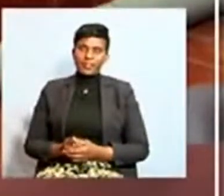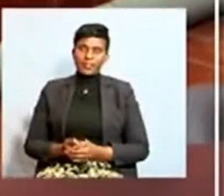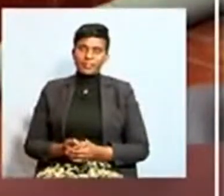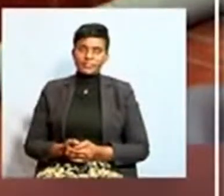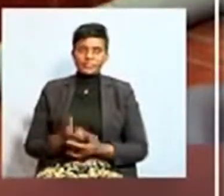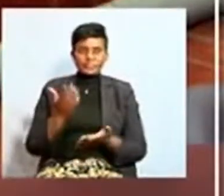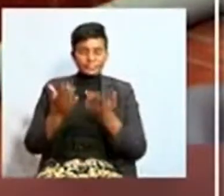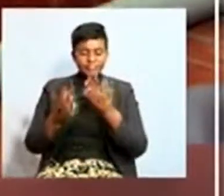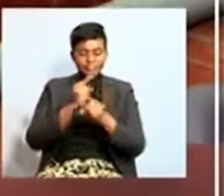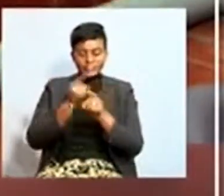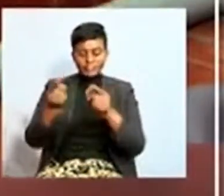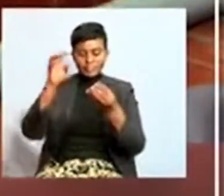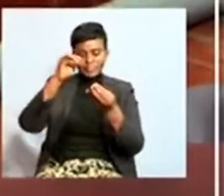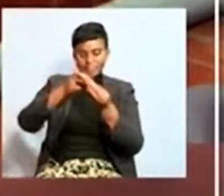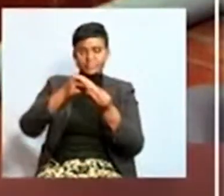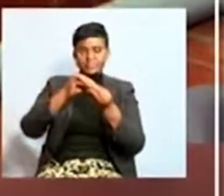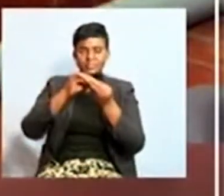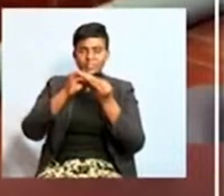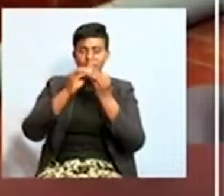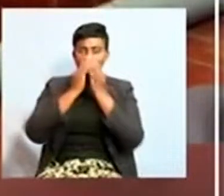Maybe just to add on,